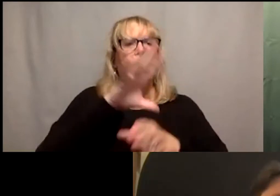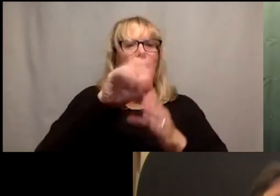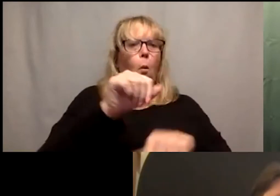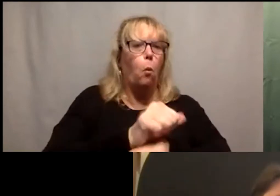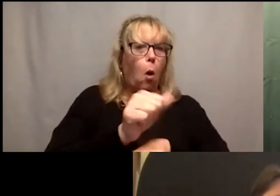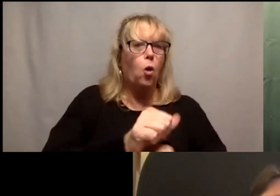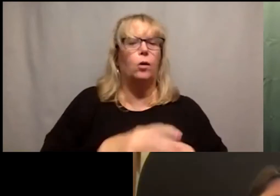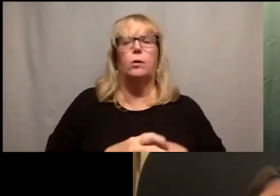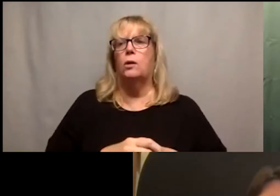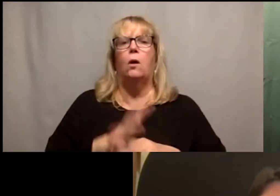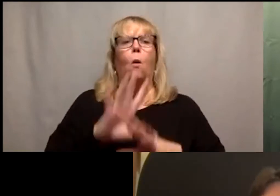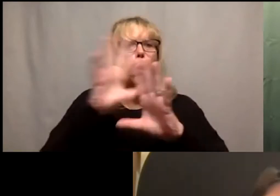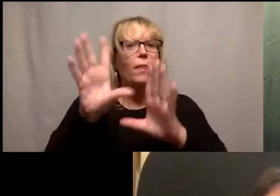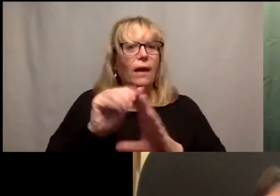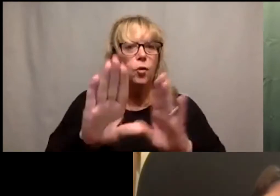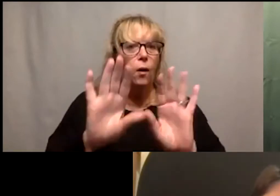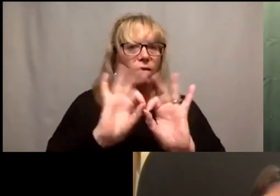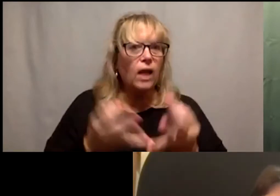family.